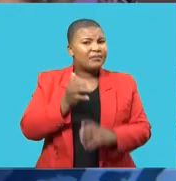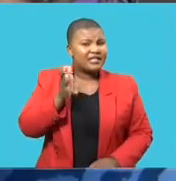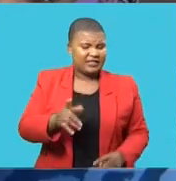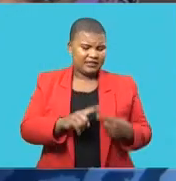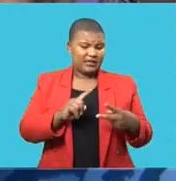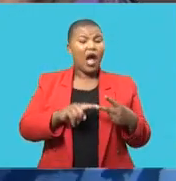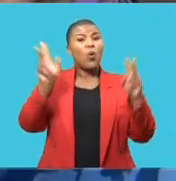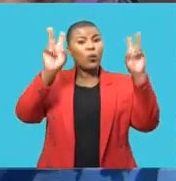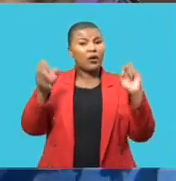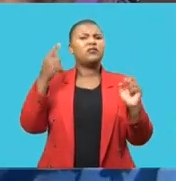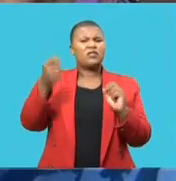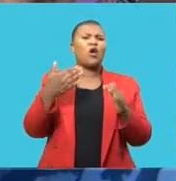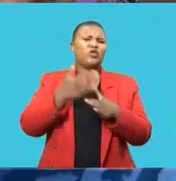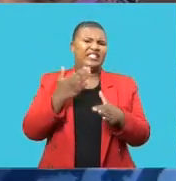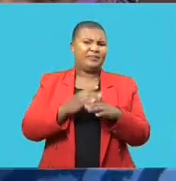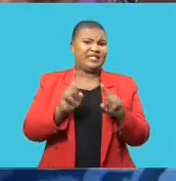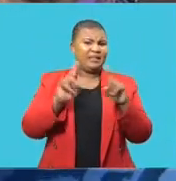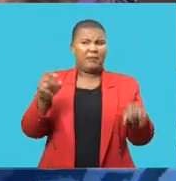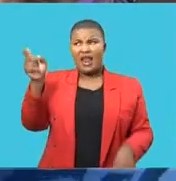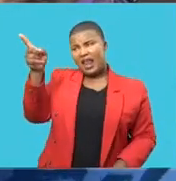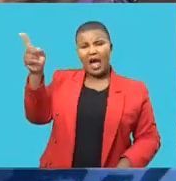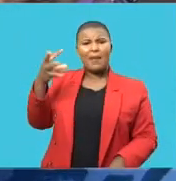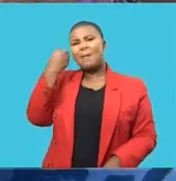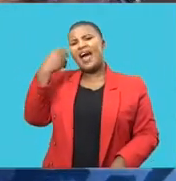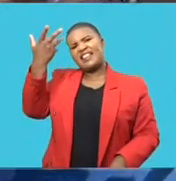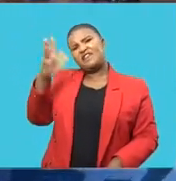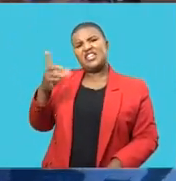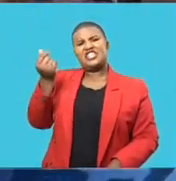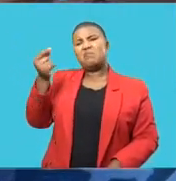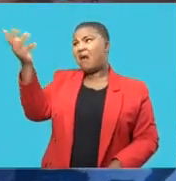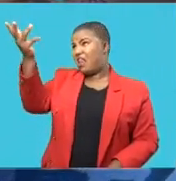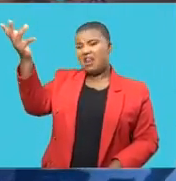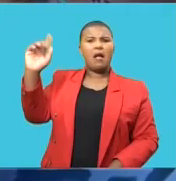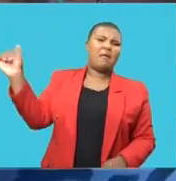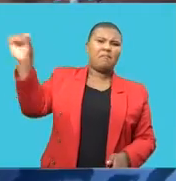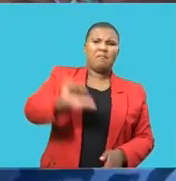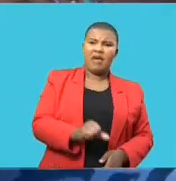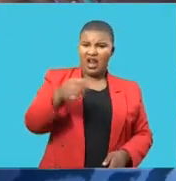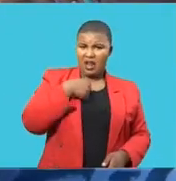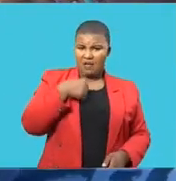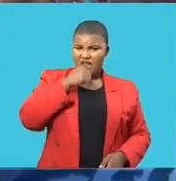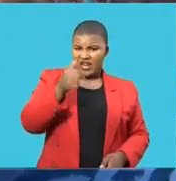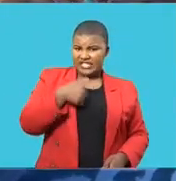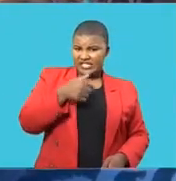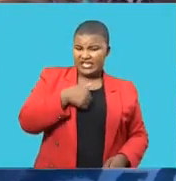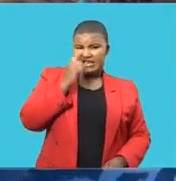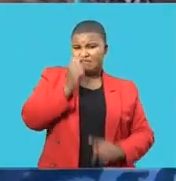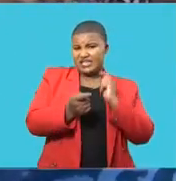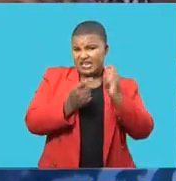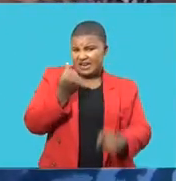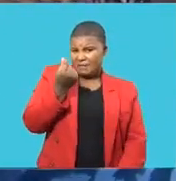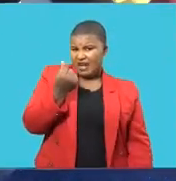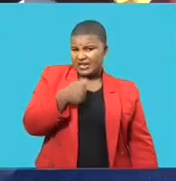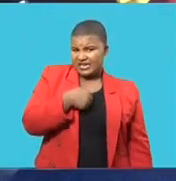Ugesi meli umkhokele ngoba uzomsebenza. But abangathi mabadle imali labazidle khona. Bafuna ukuzosibhadala imali lezo